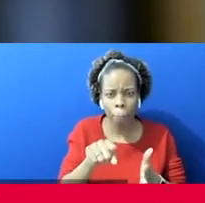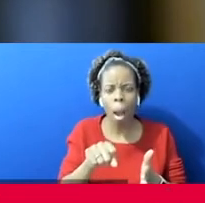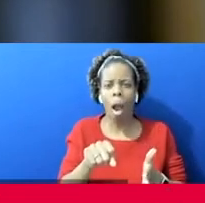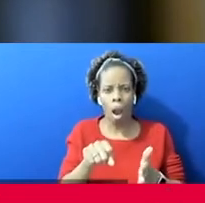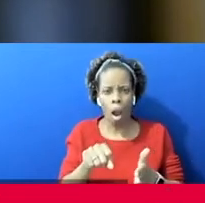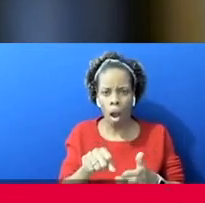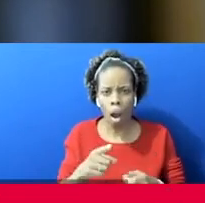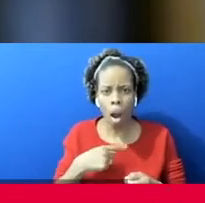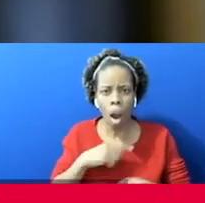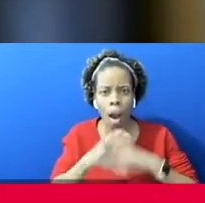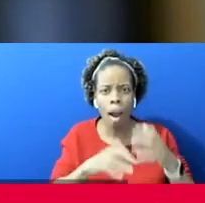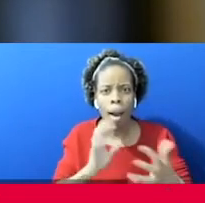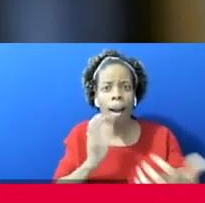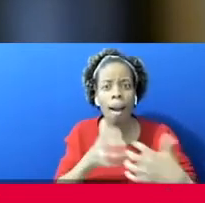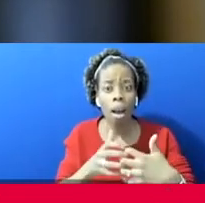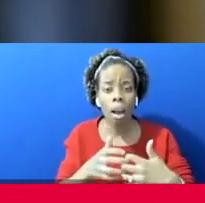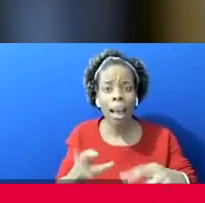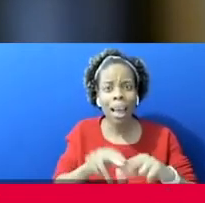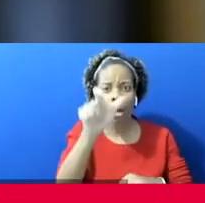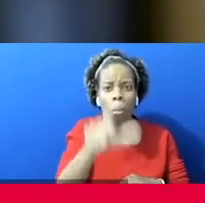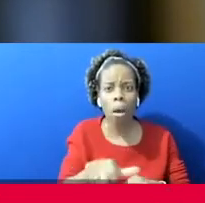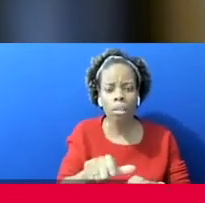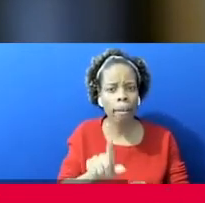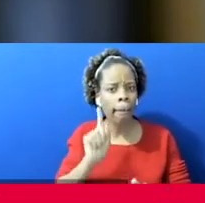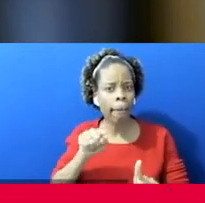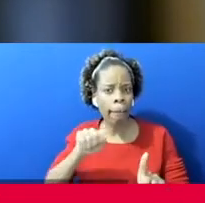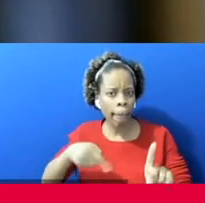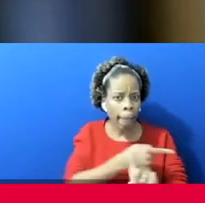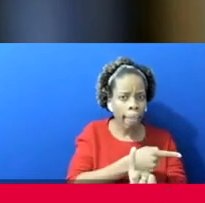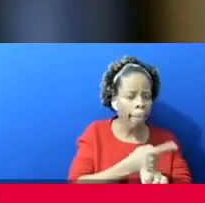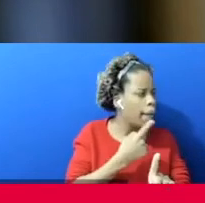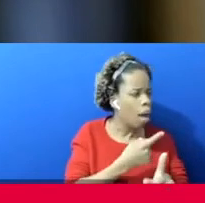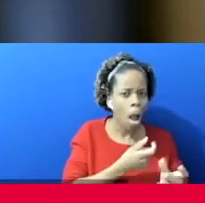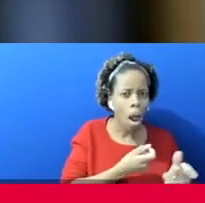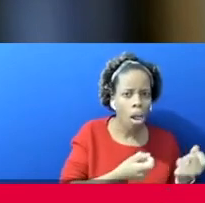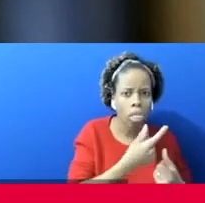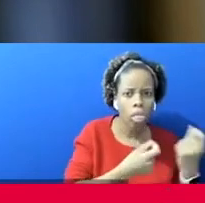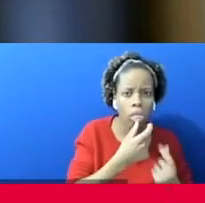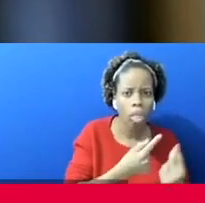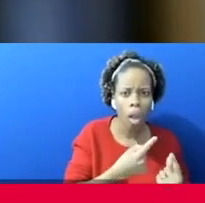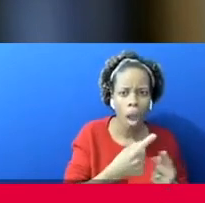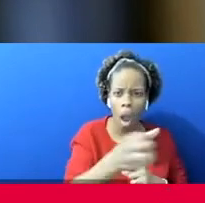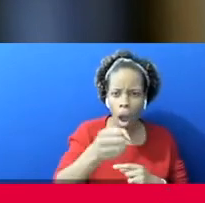jumped at the opportunity, as occasionally has happened in my experience.